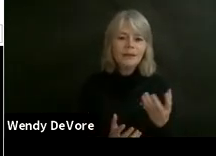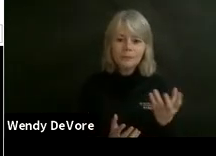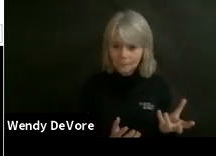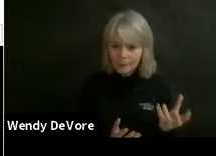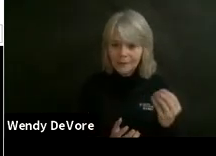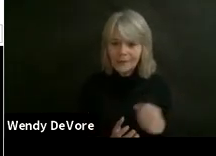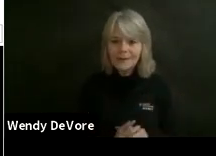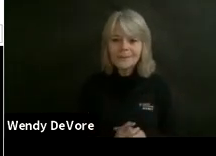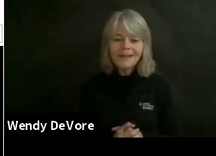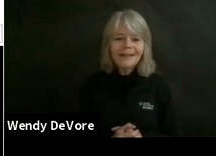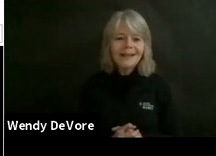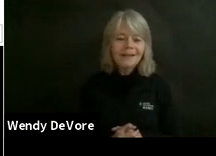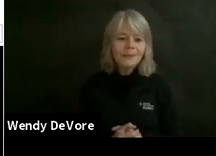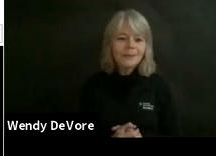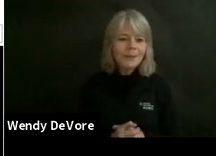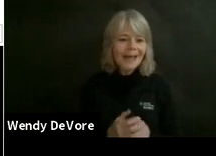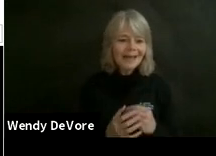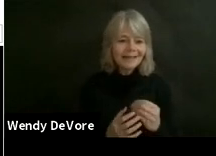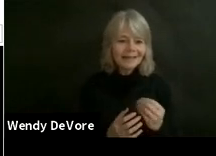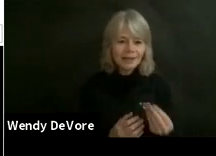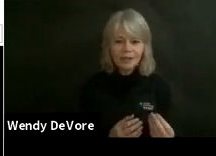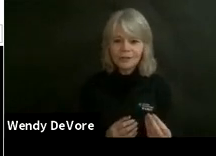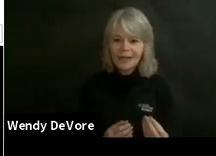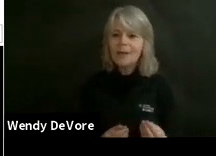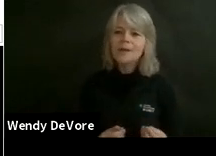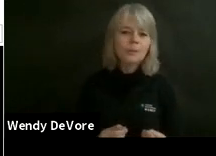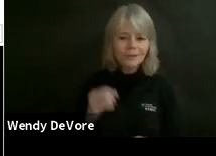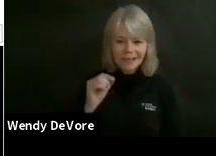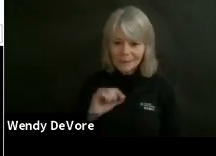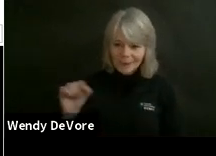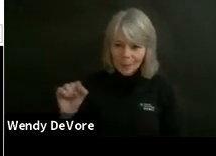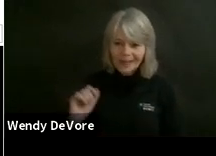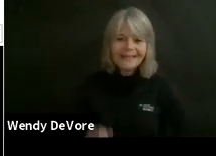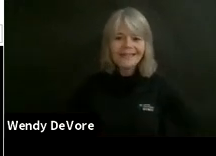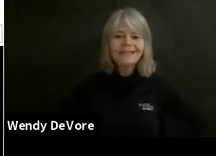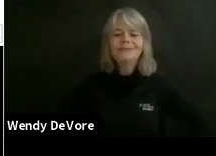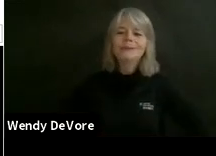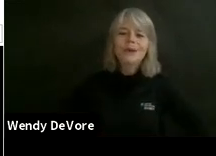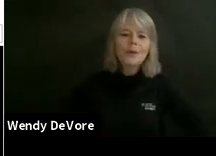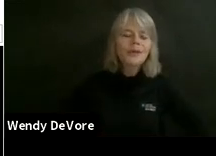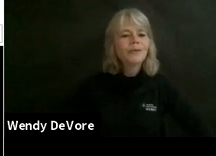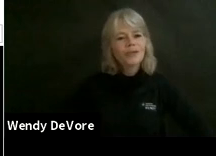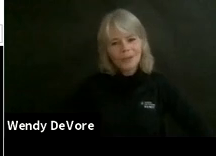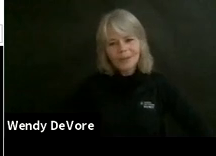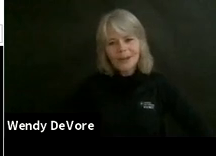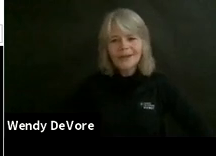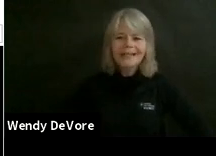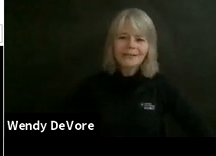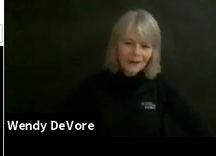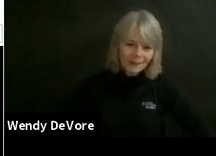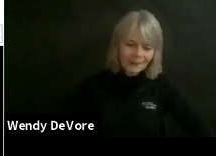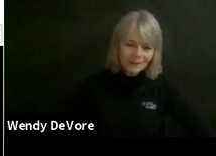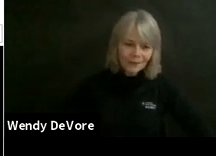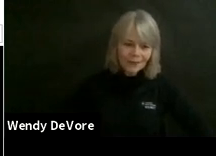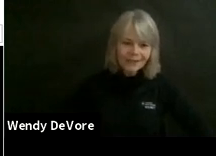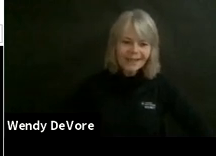we found him some employment at Chick-fil-A, which was even within walking distance from his home. And he was thrilled about it.